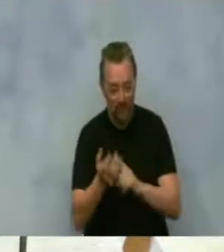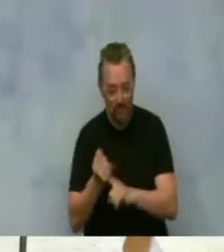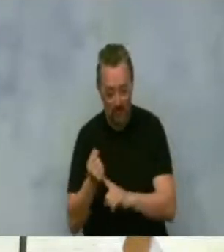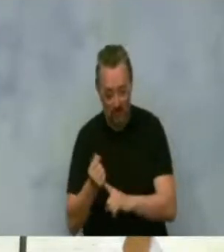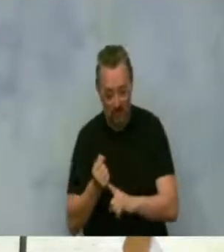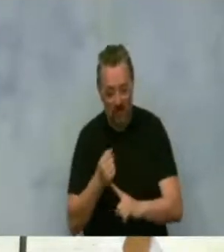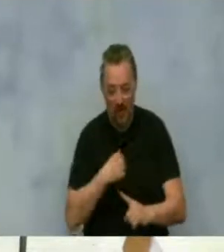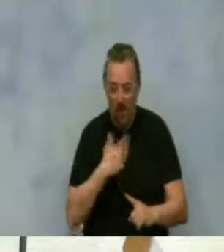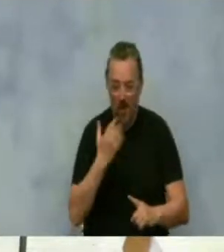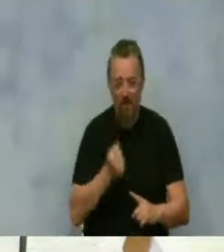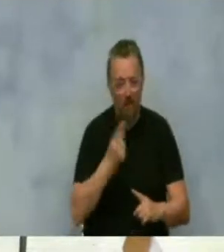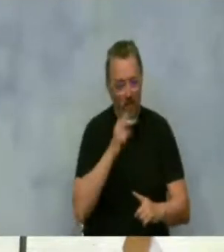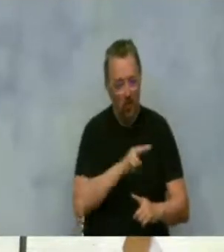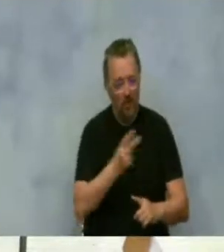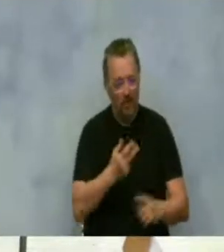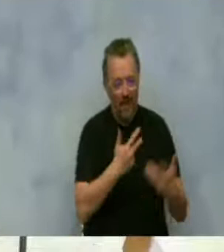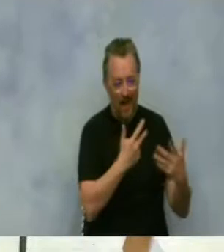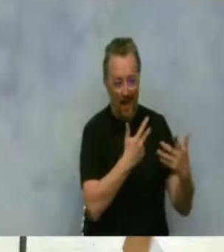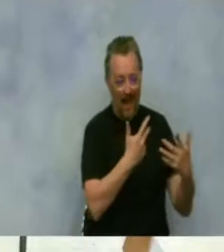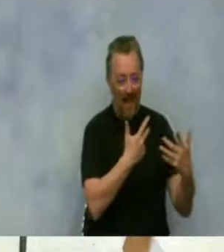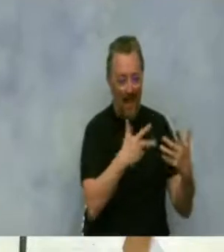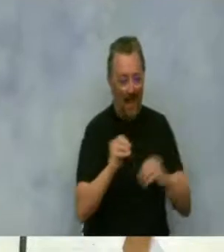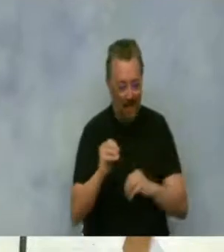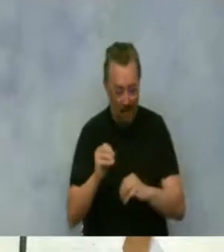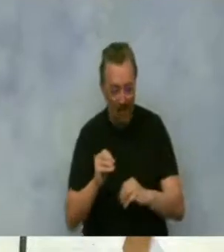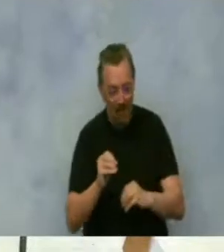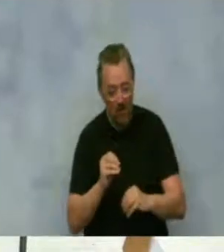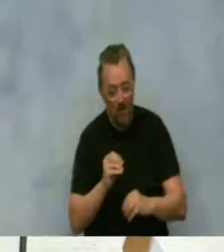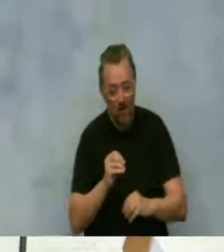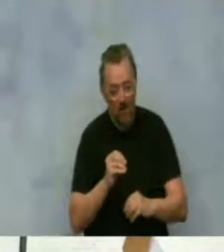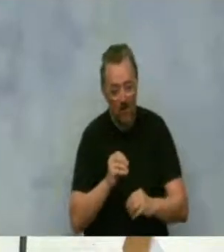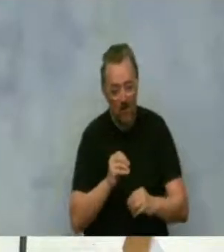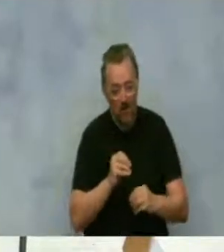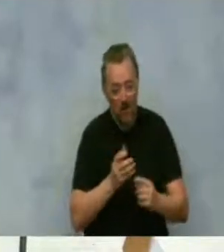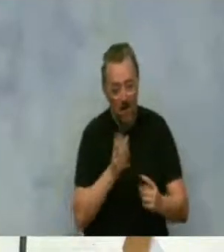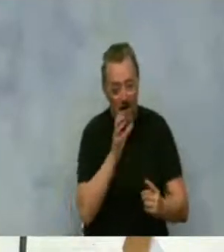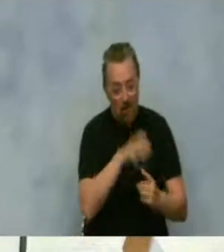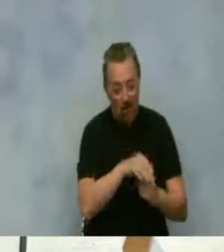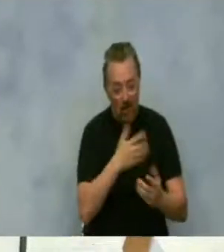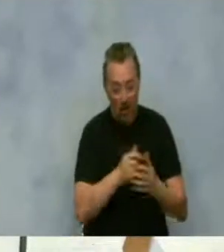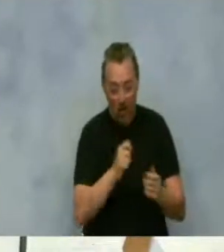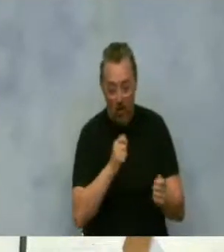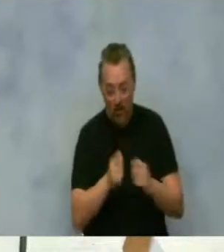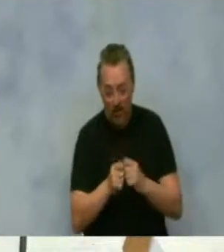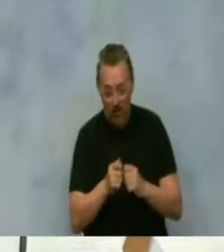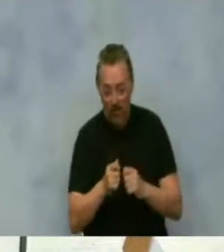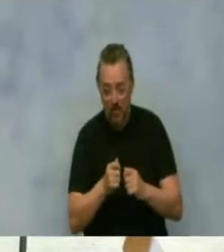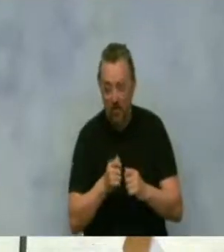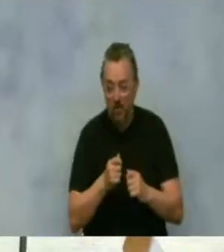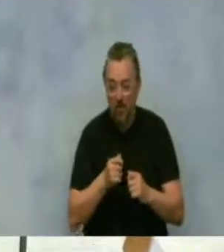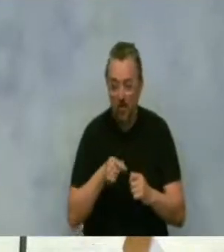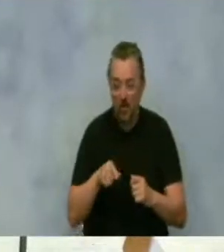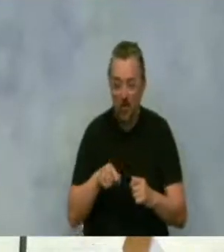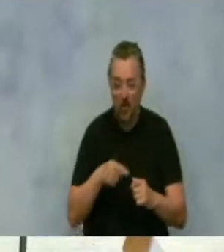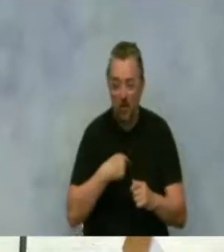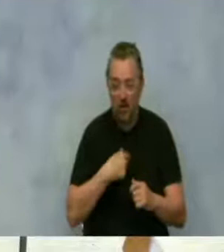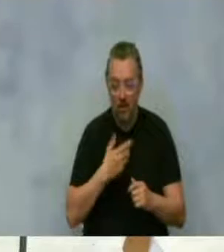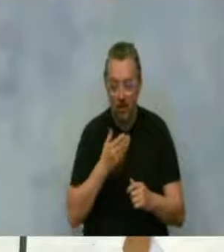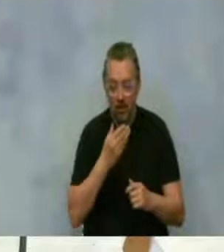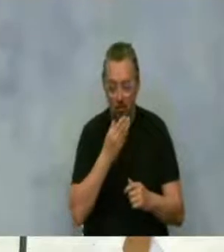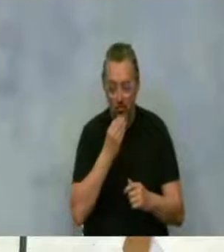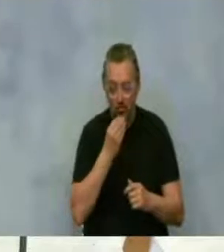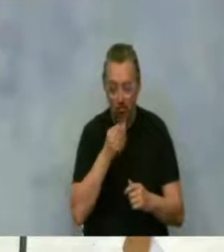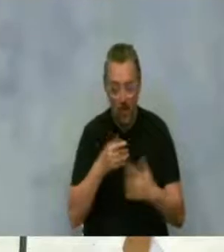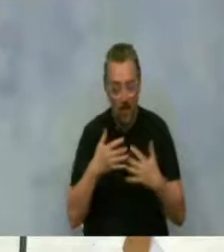have, I think, converted today 80 properties. We're really proud of the fact that we only use appropriate mainstream housing as temporary